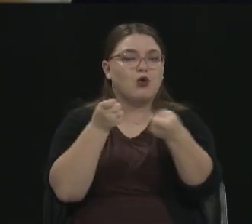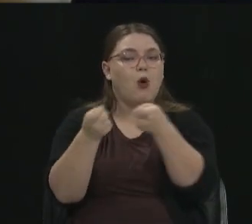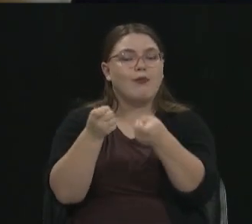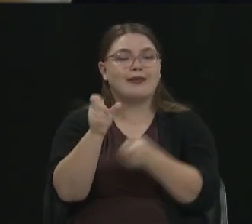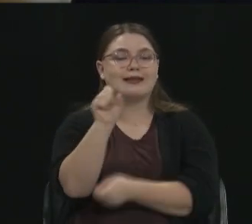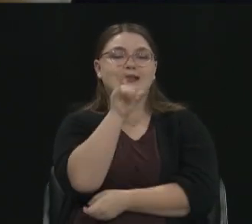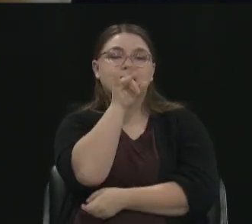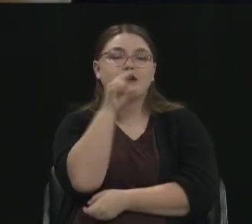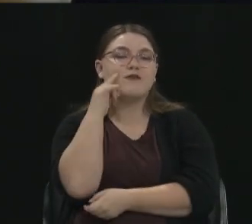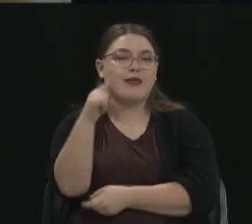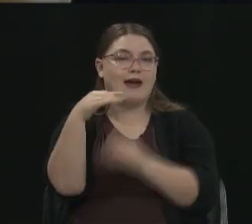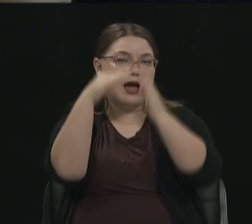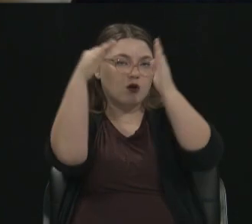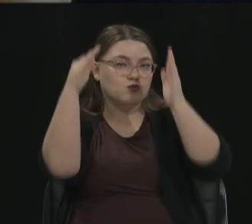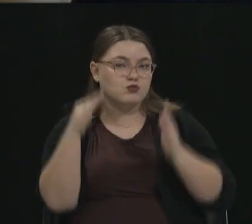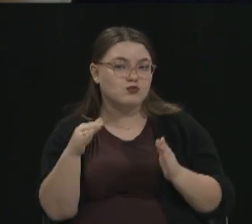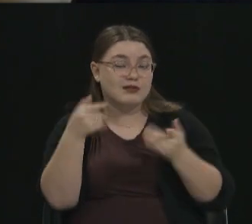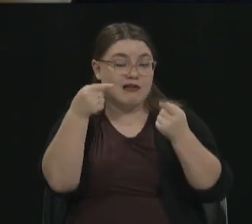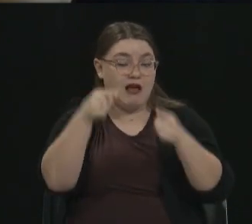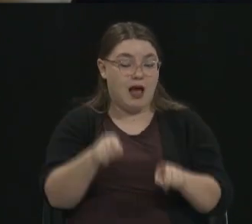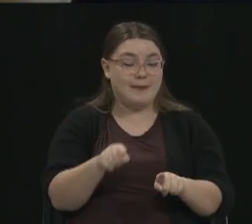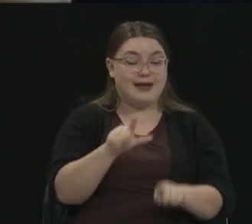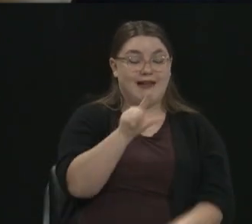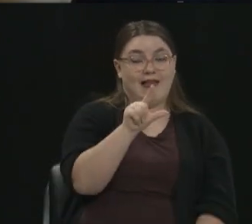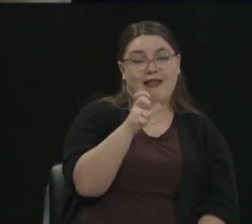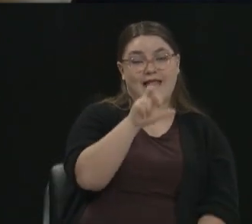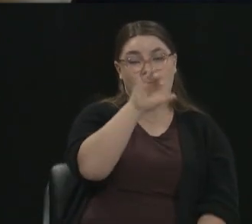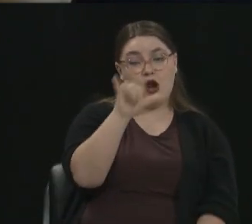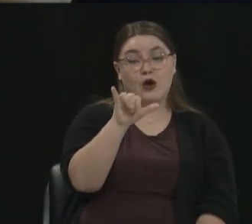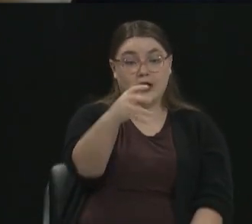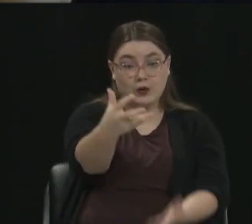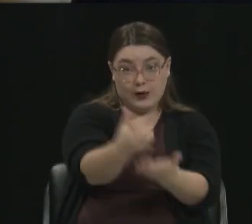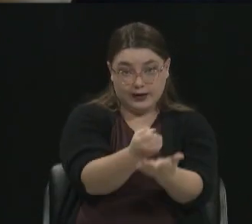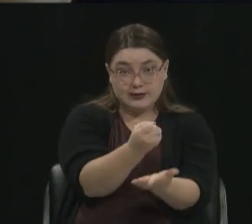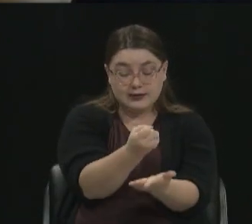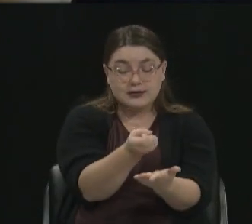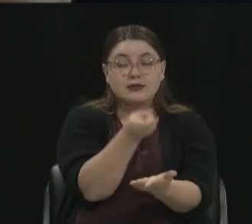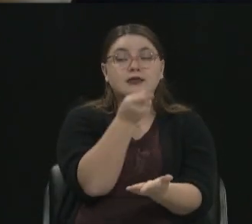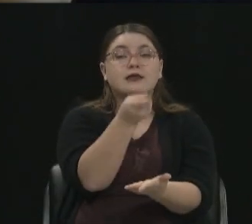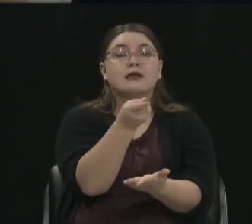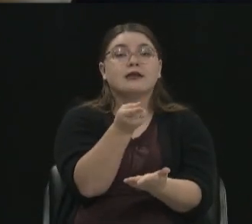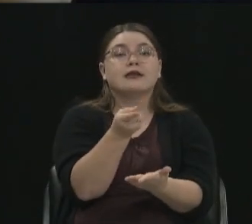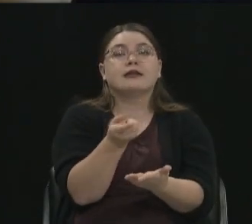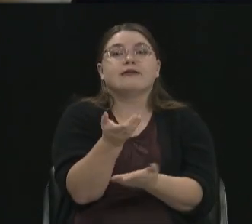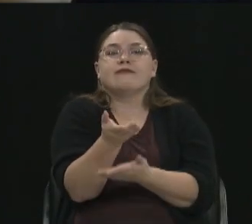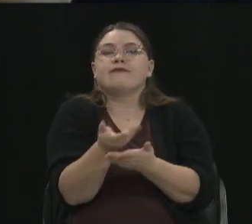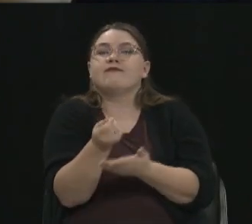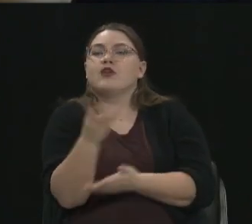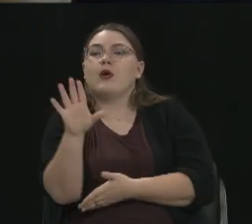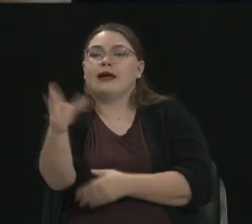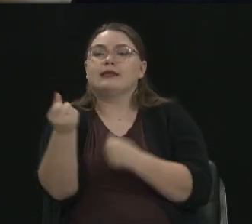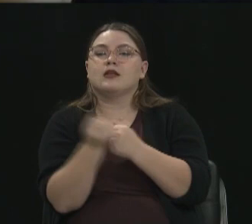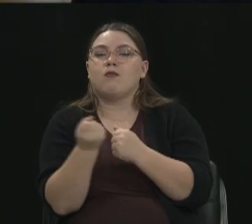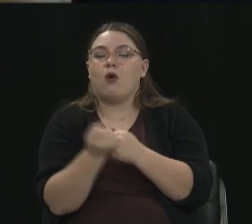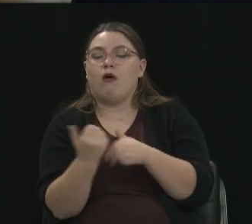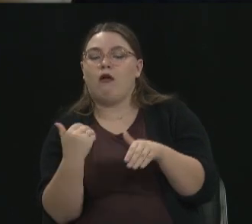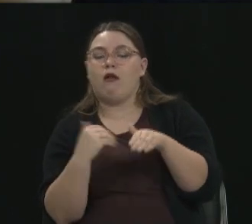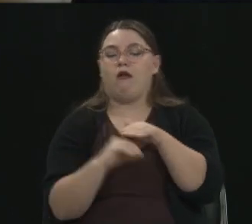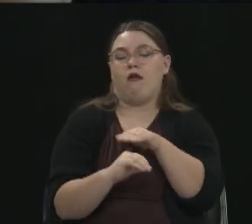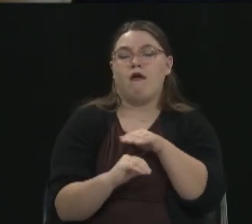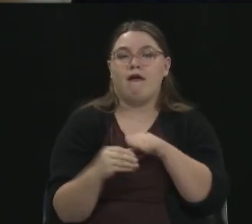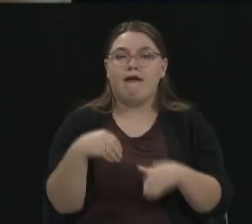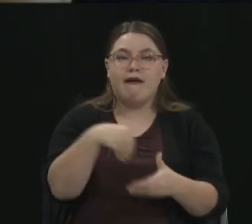so he wins, and he gets some of his supporters in, and they pass